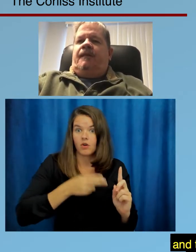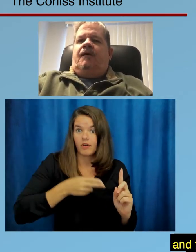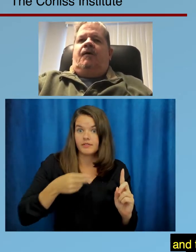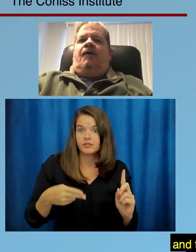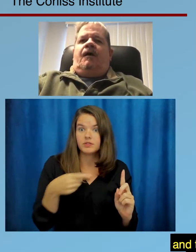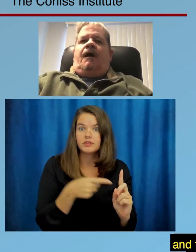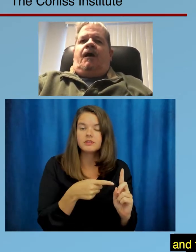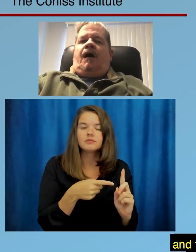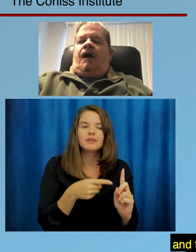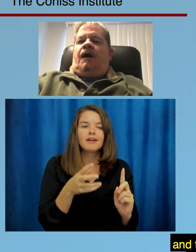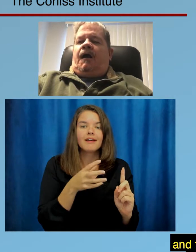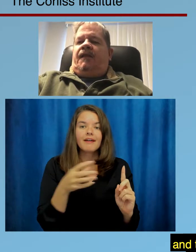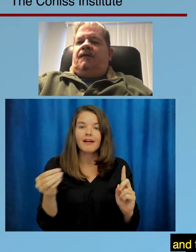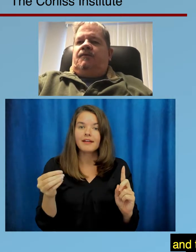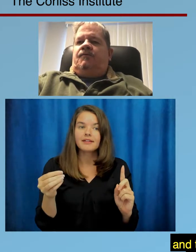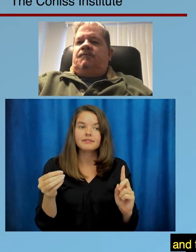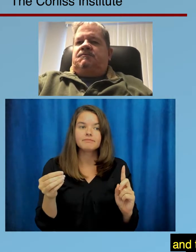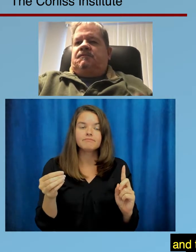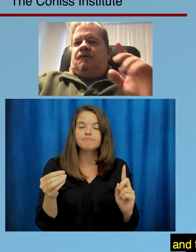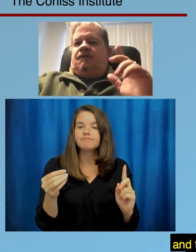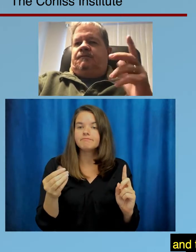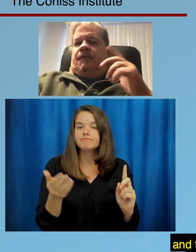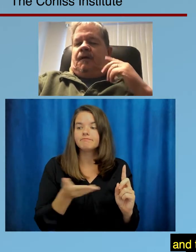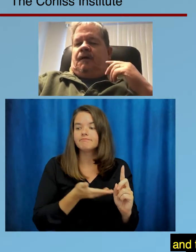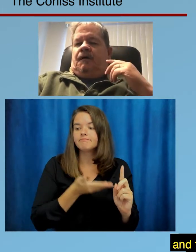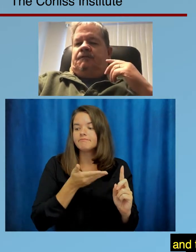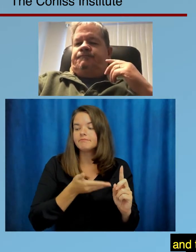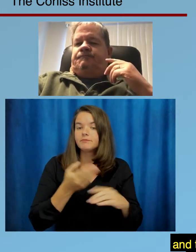hearing, and they use